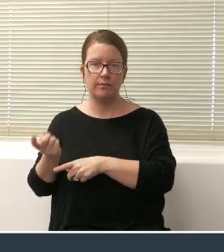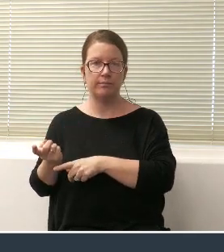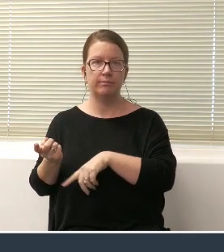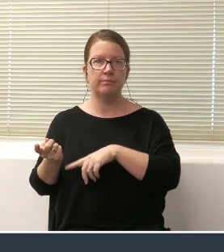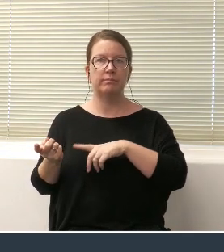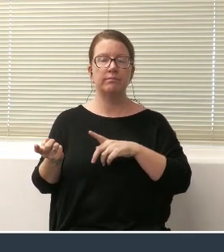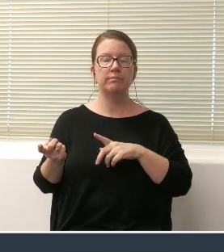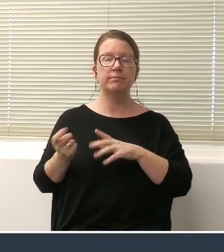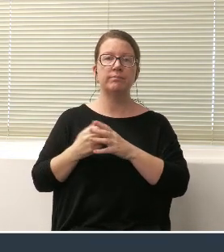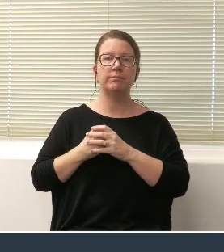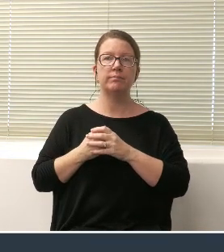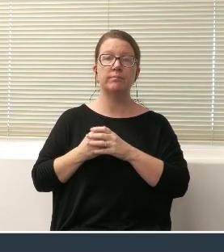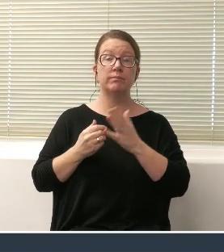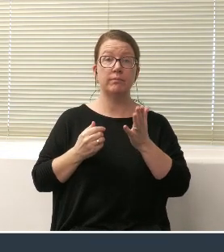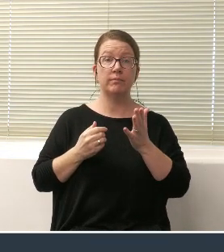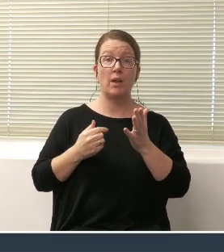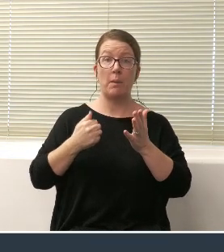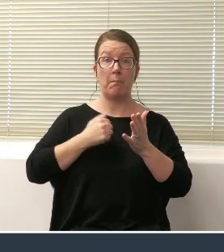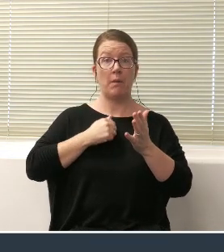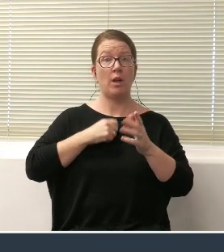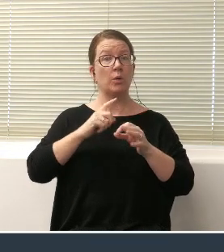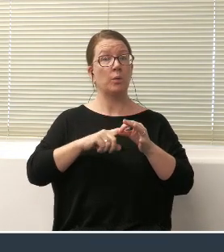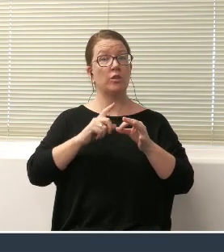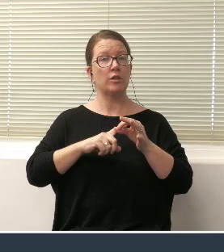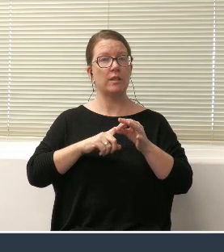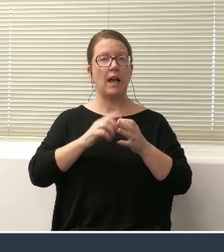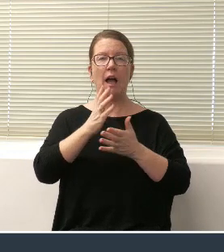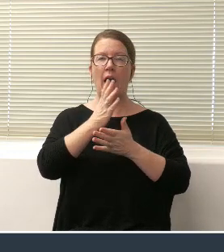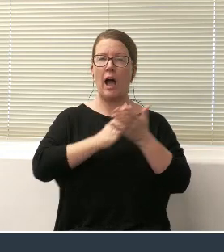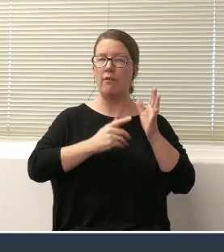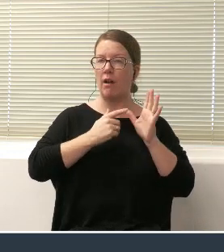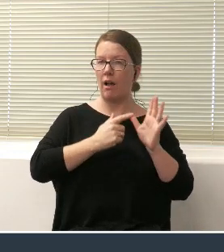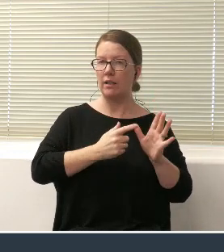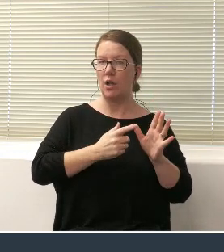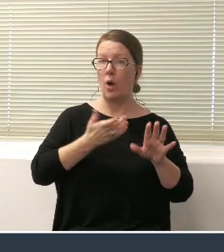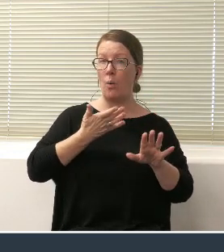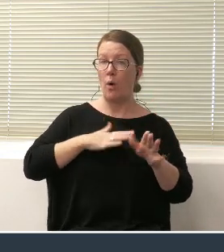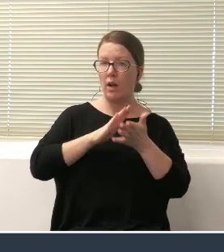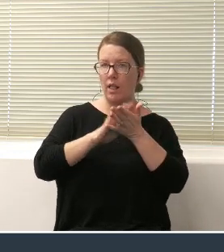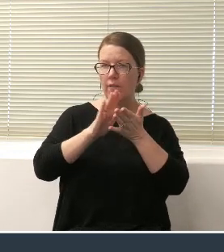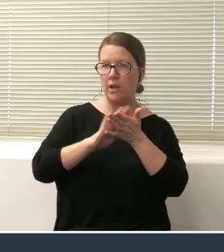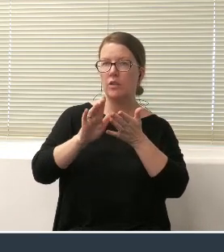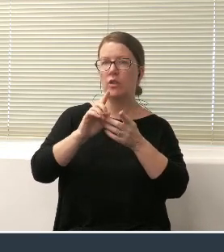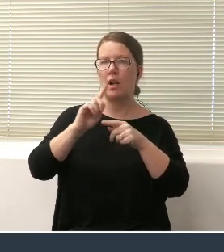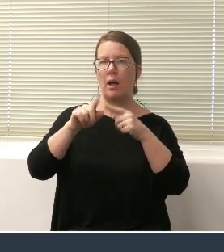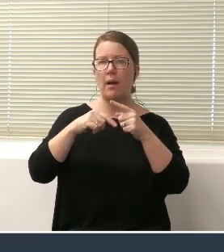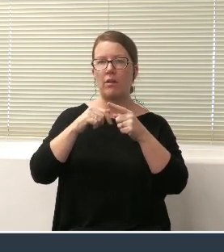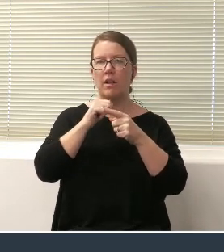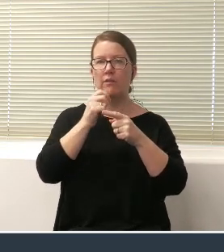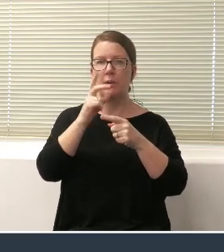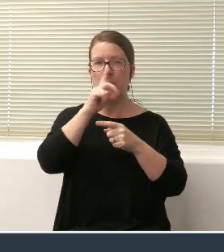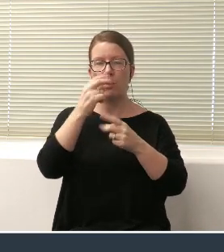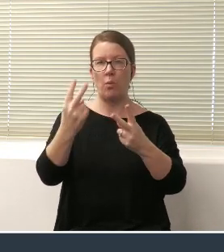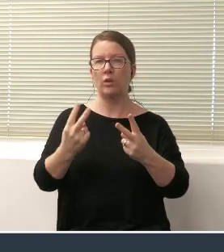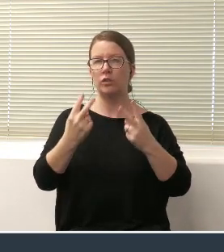Councillor Simpson. Yeah, through you, Madam Chair. I think my question has partially been answered, and all I was really seeking was clarification for anyone